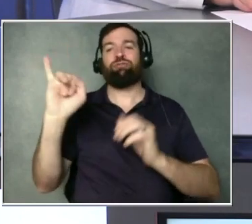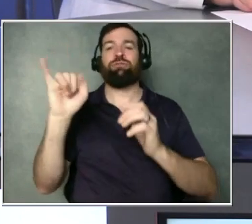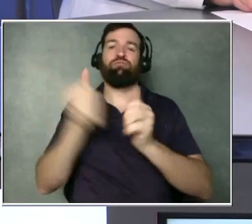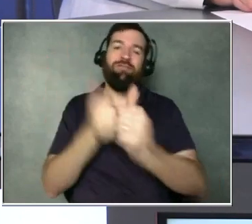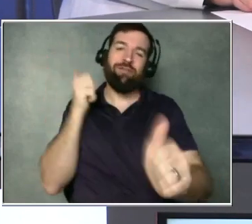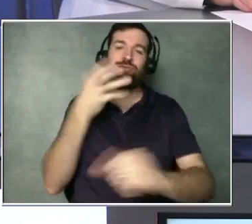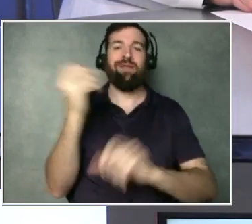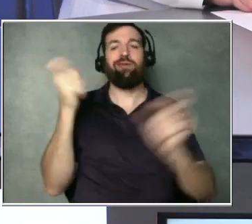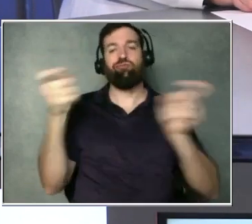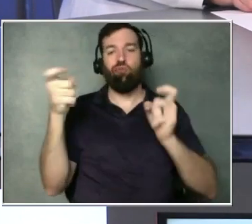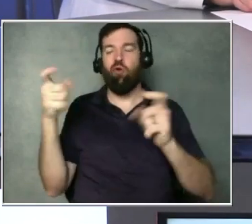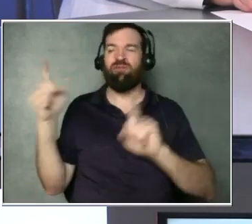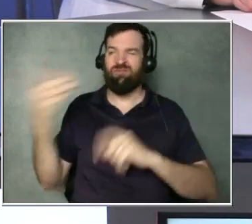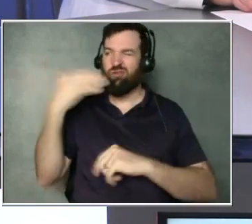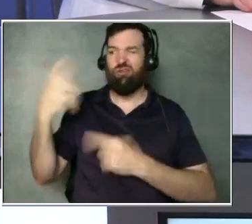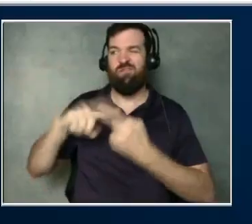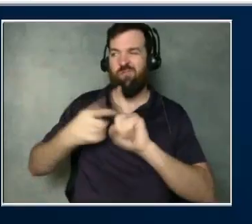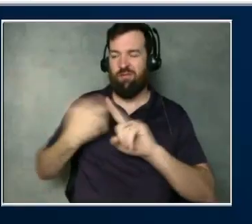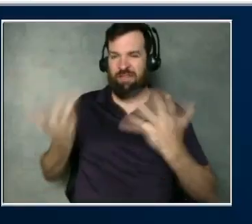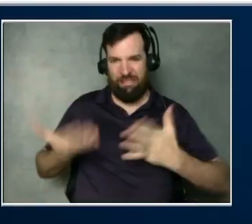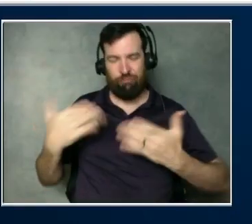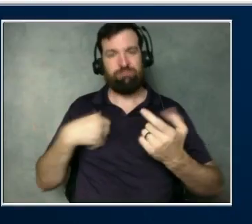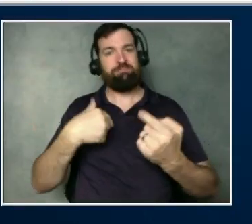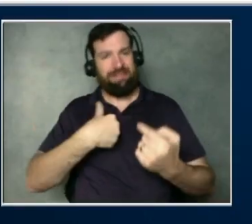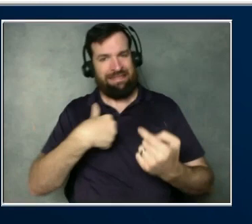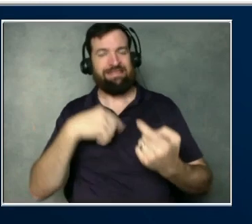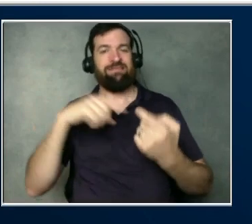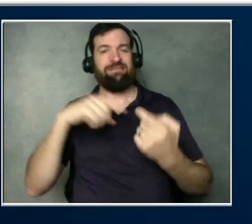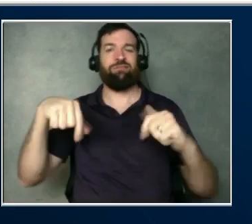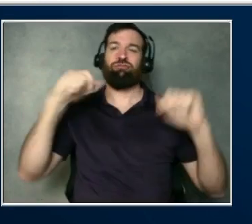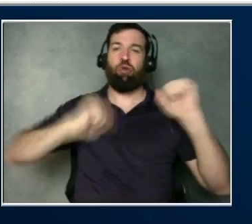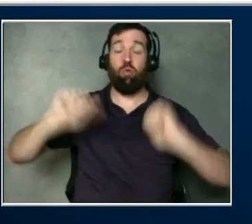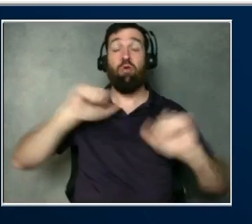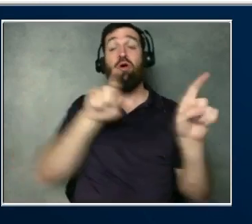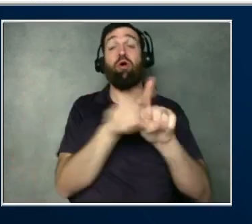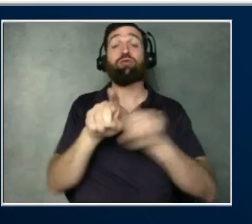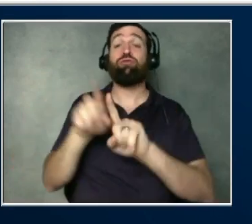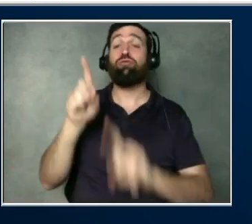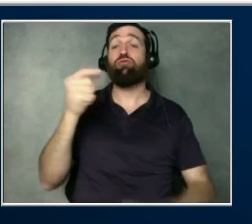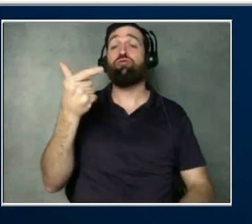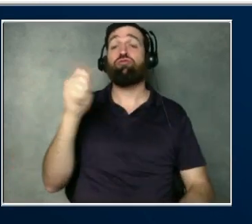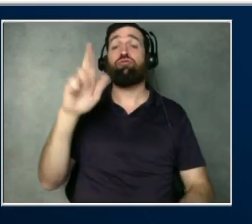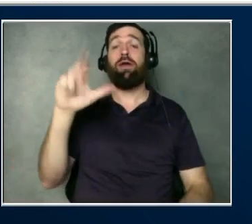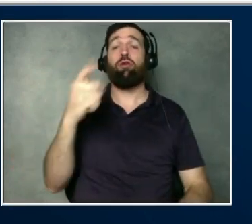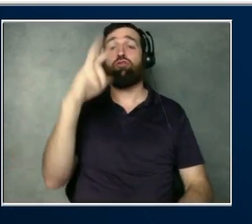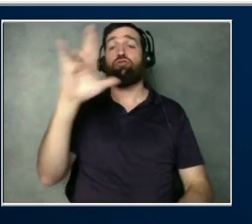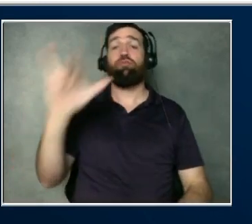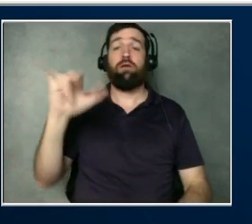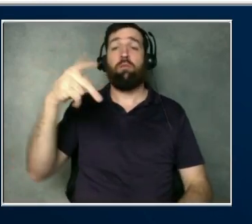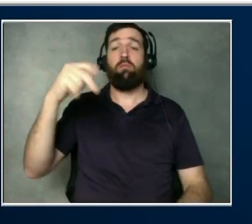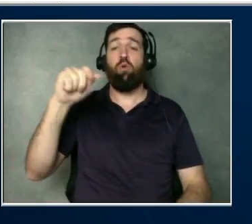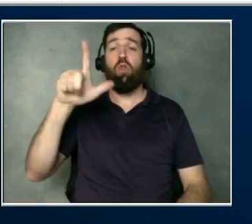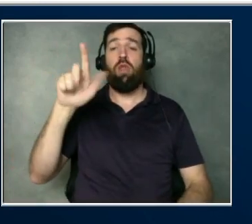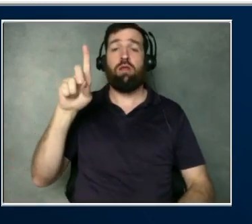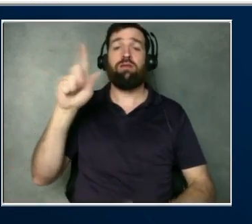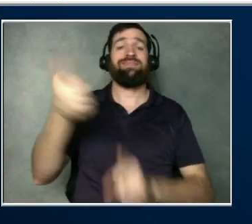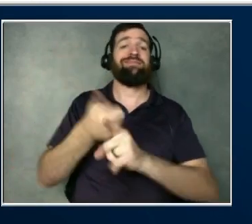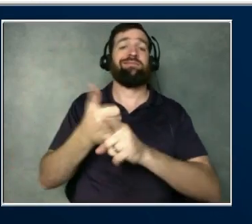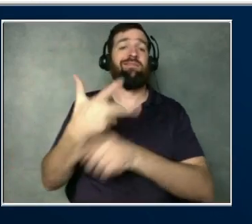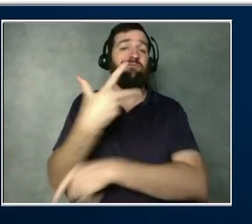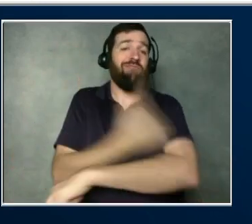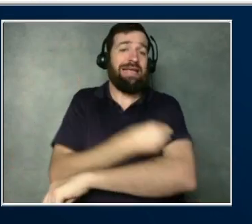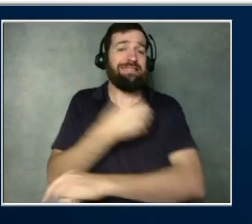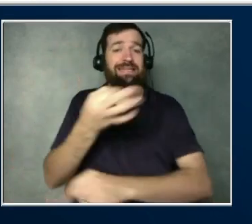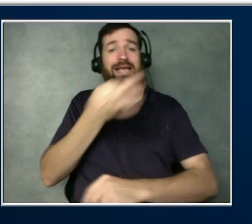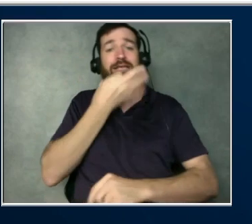and to me. And I'm thrilled to welcome back Dr. Gregory Poland. Dr. Poland is a vaccine expert and the director of the